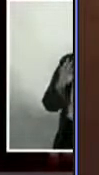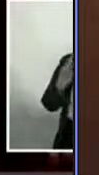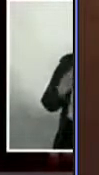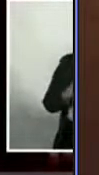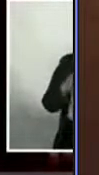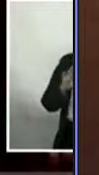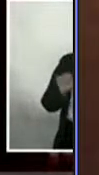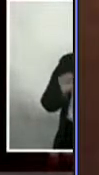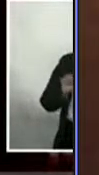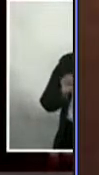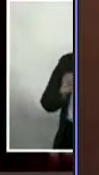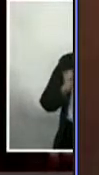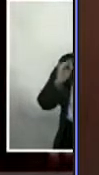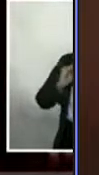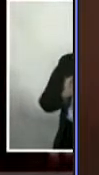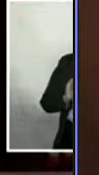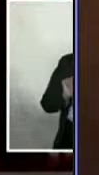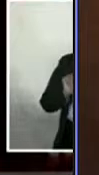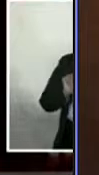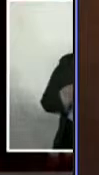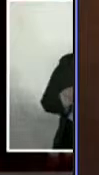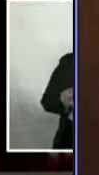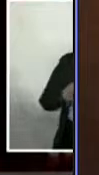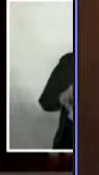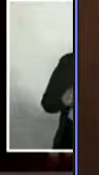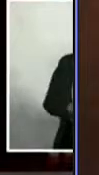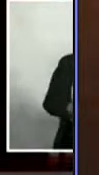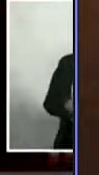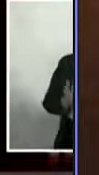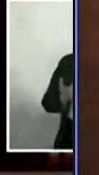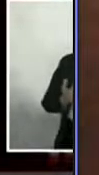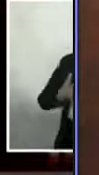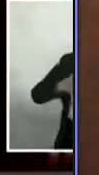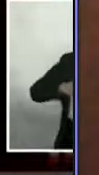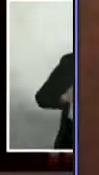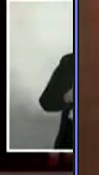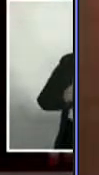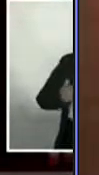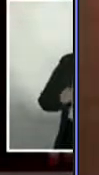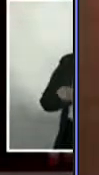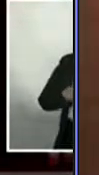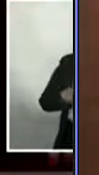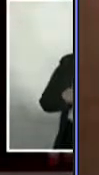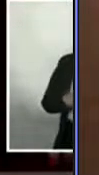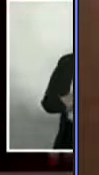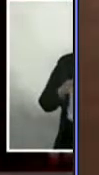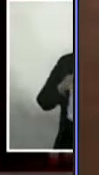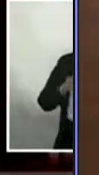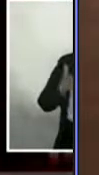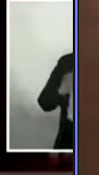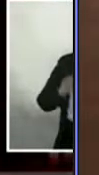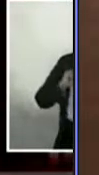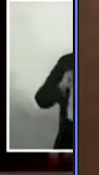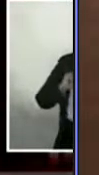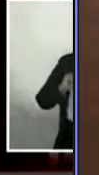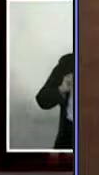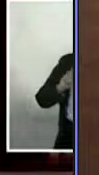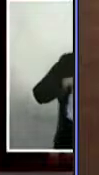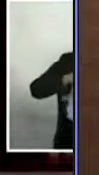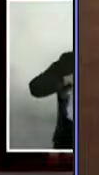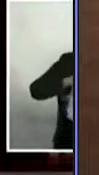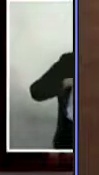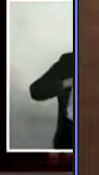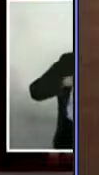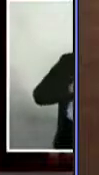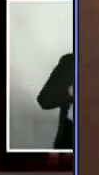conclusion, Honorable Chairperson, we remain steadfast in our resolve to extricate the citizens of our province from the bondage of poverty, inequality, and